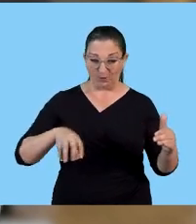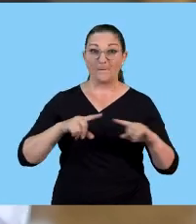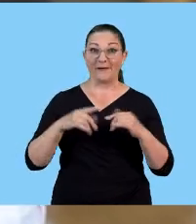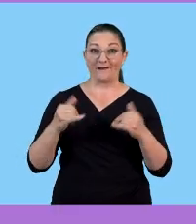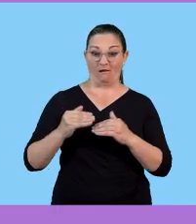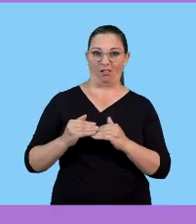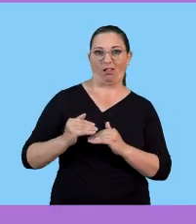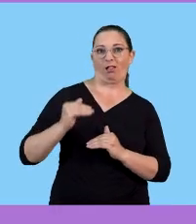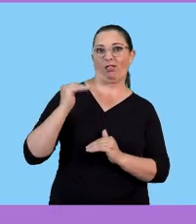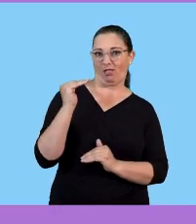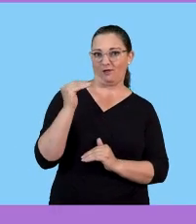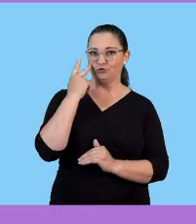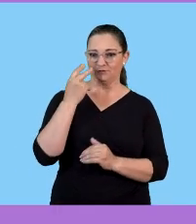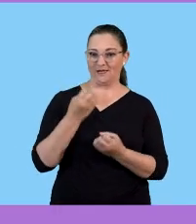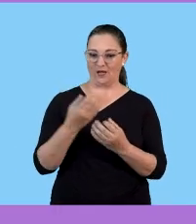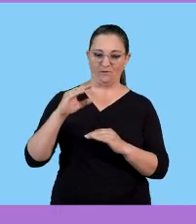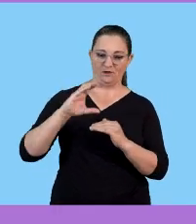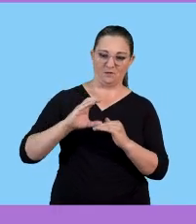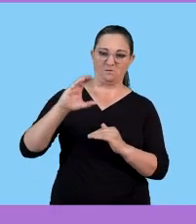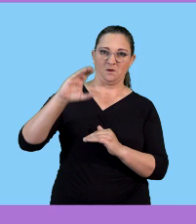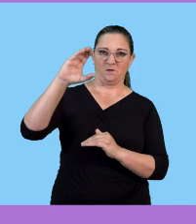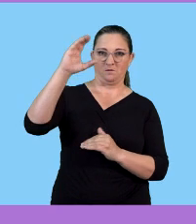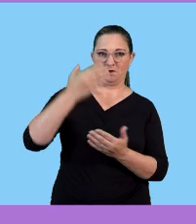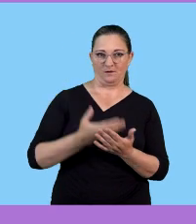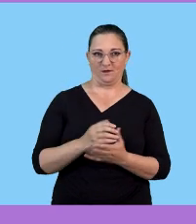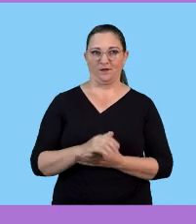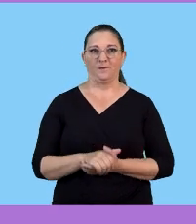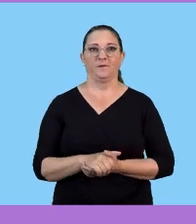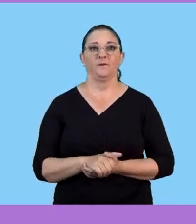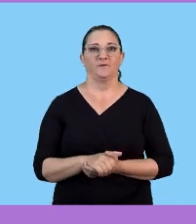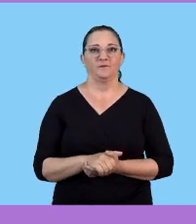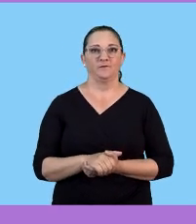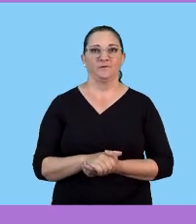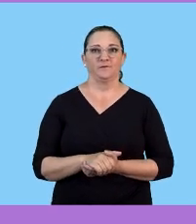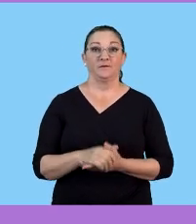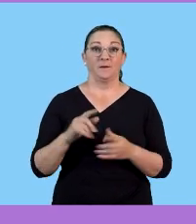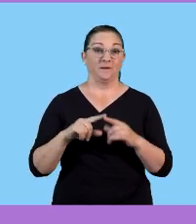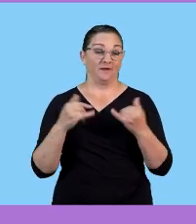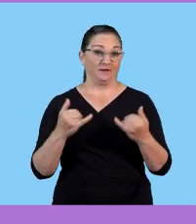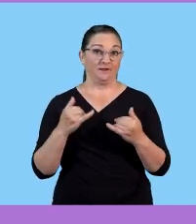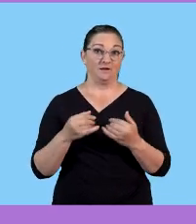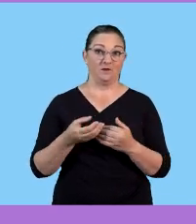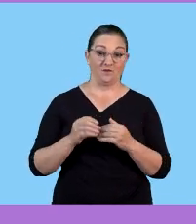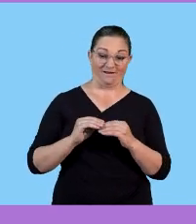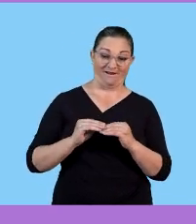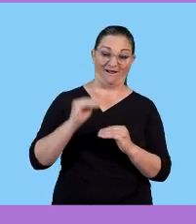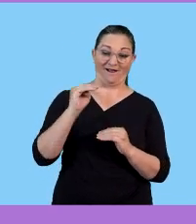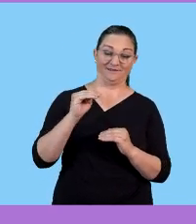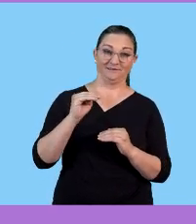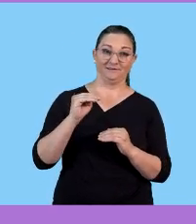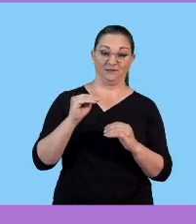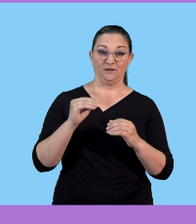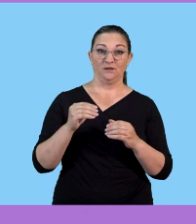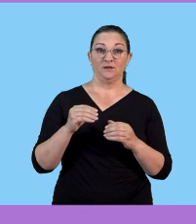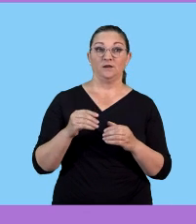other. So, the height now, let's think about it. The height is 240